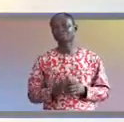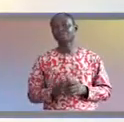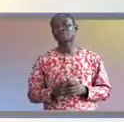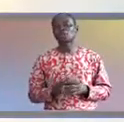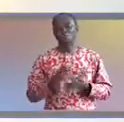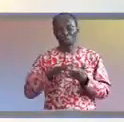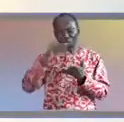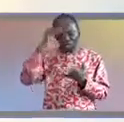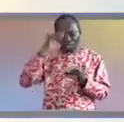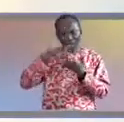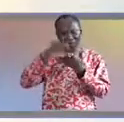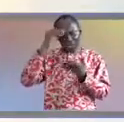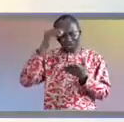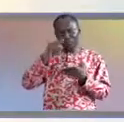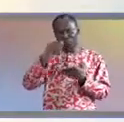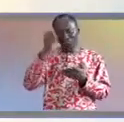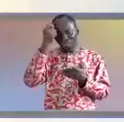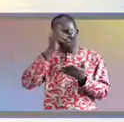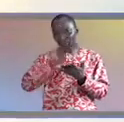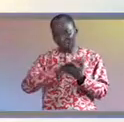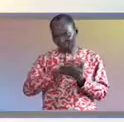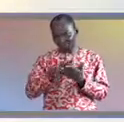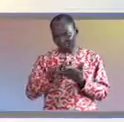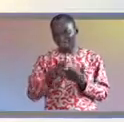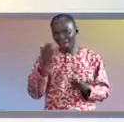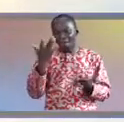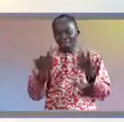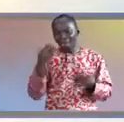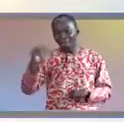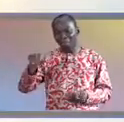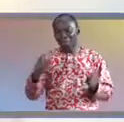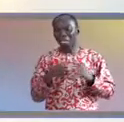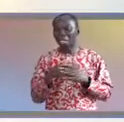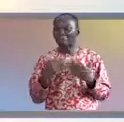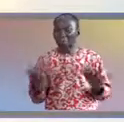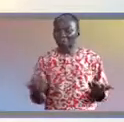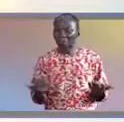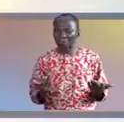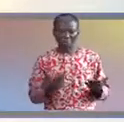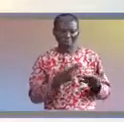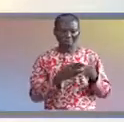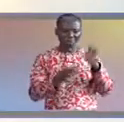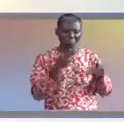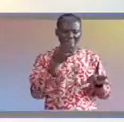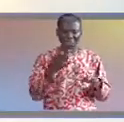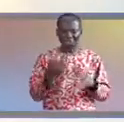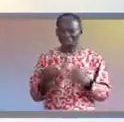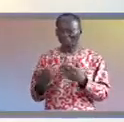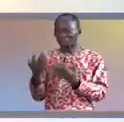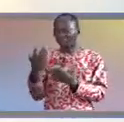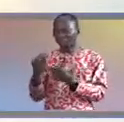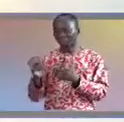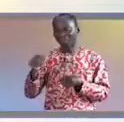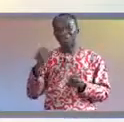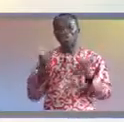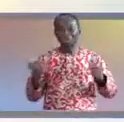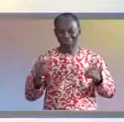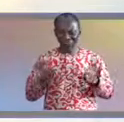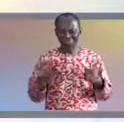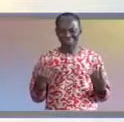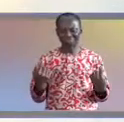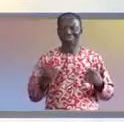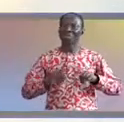kire se oja no esubo no se no ane hum kronkron esubo a bible no be kire se ye no anso no no a